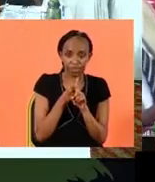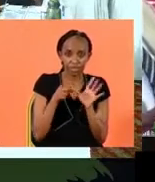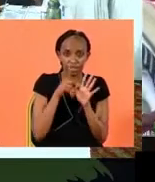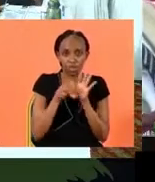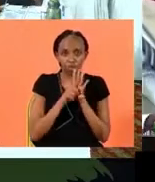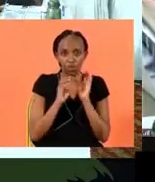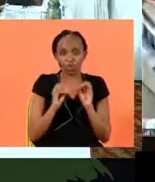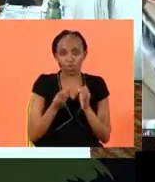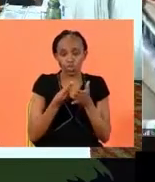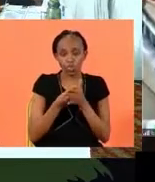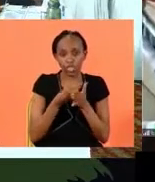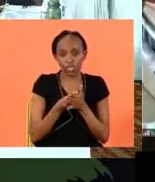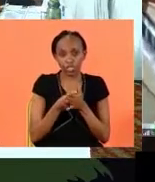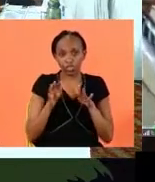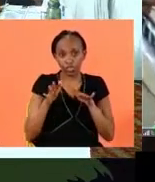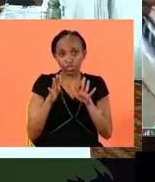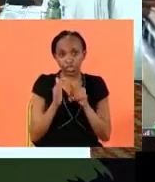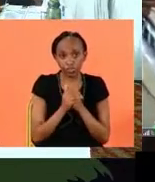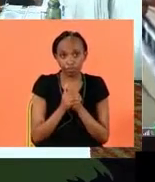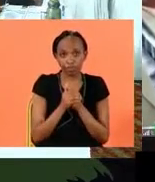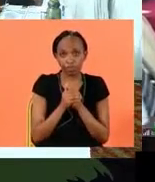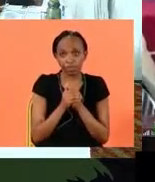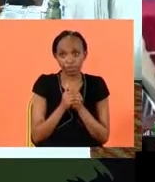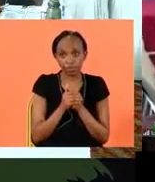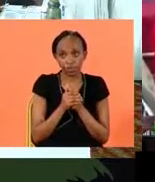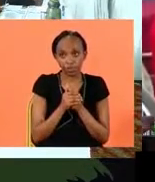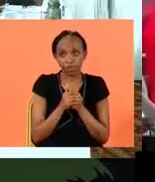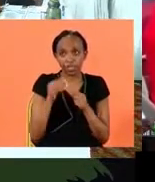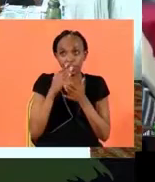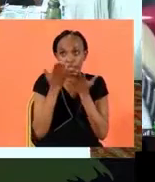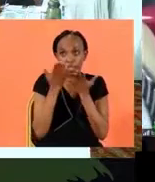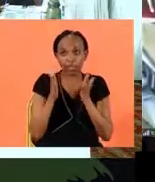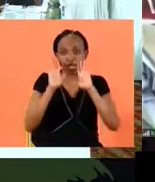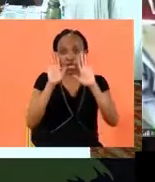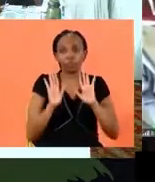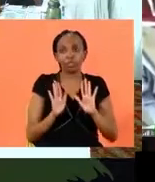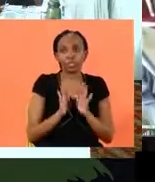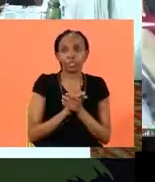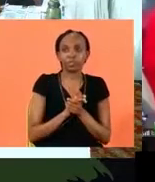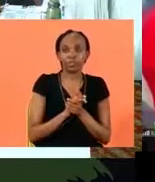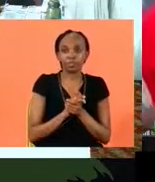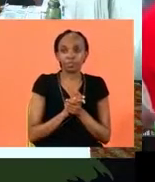illegal financial flows is something very important.